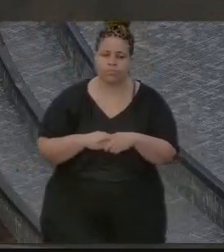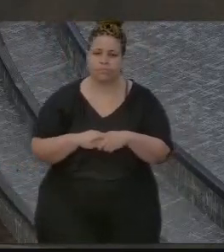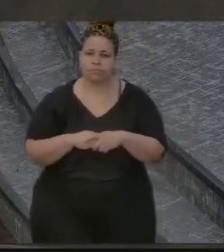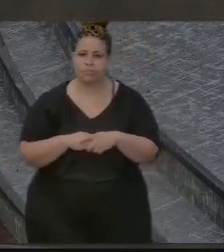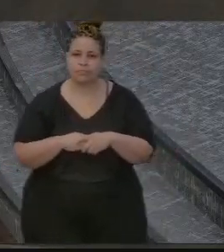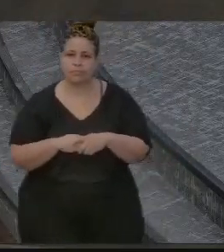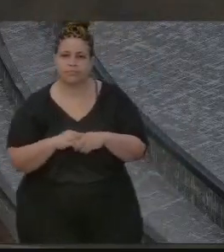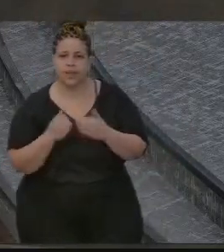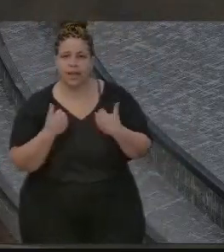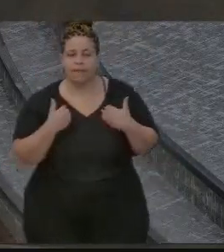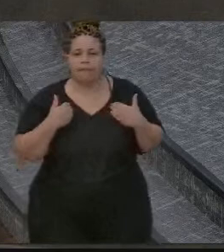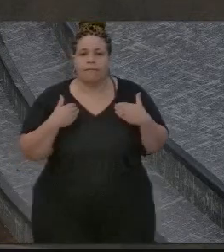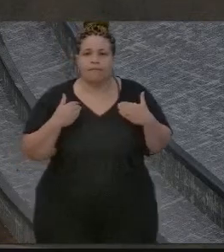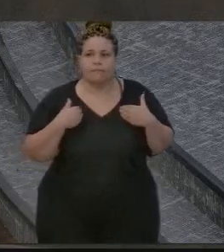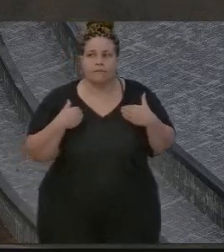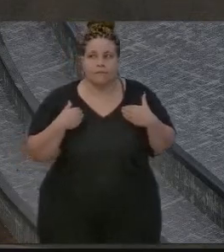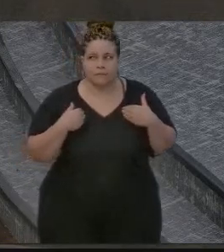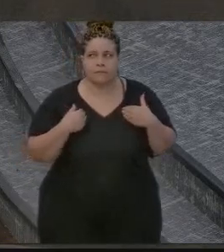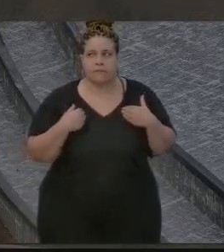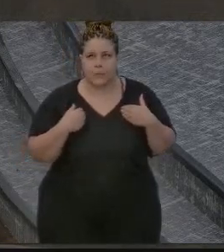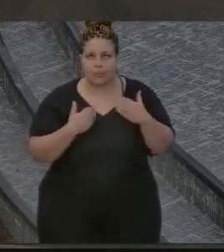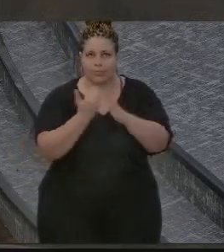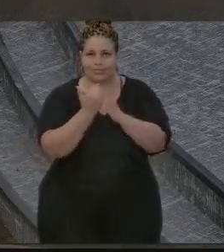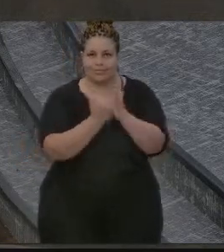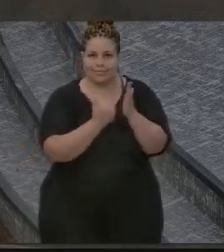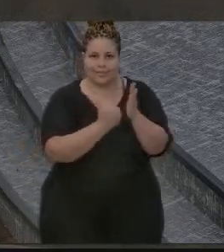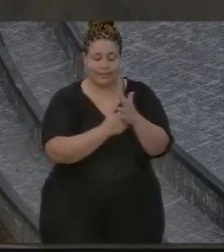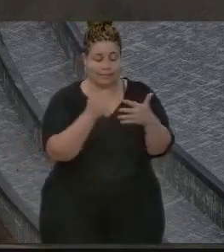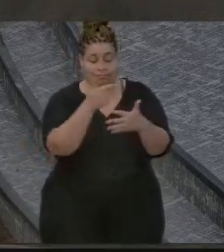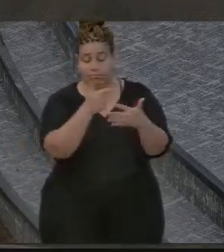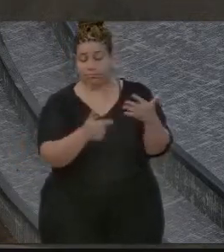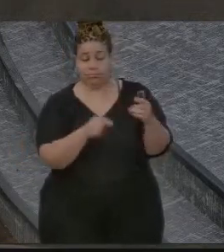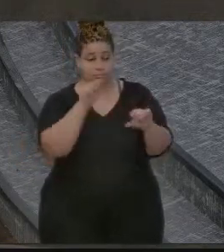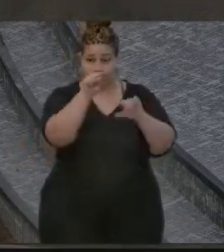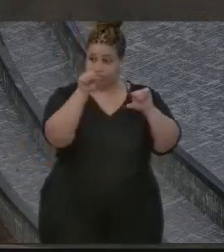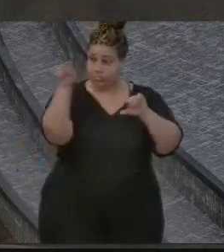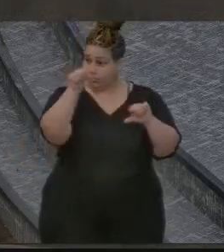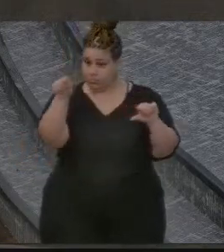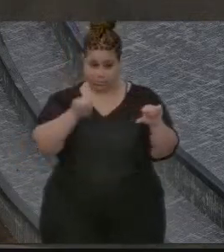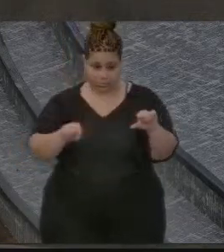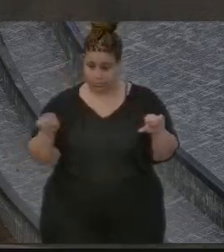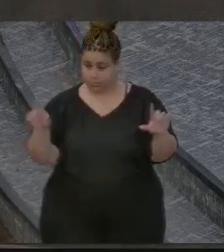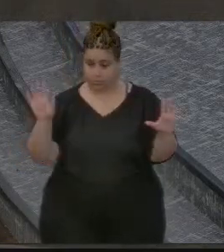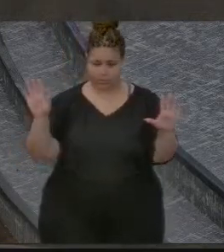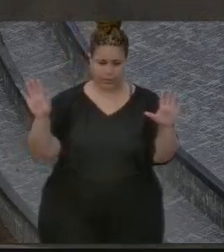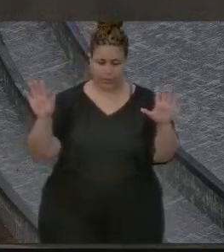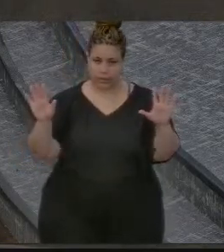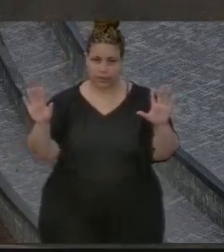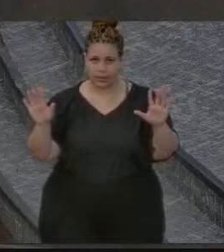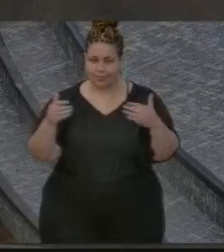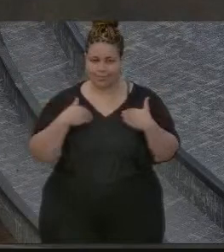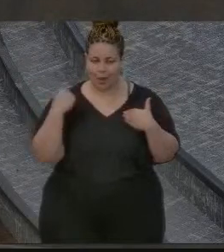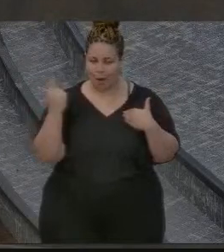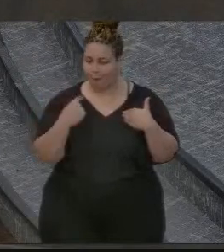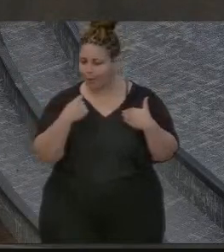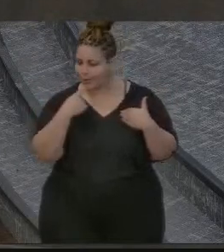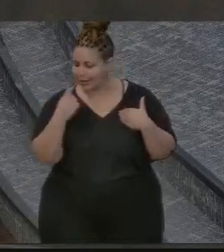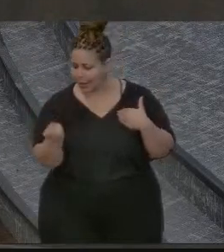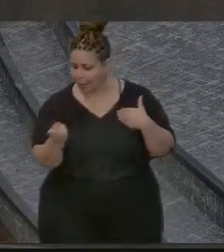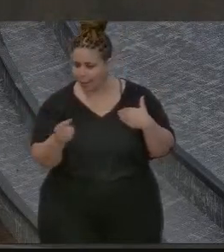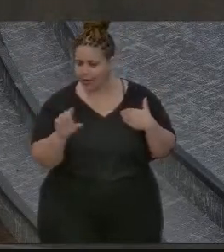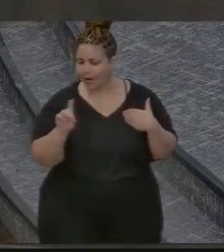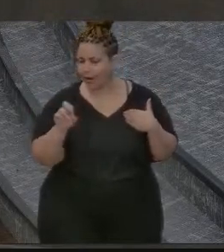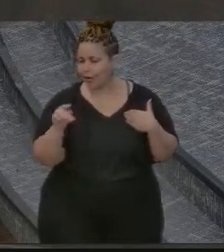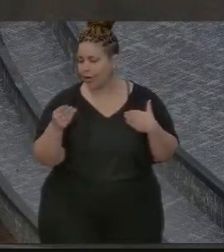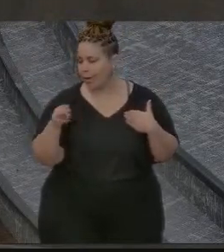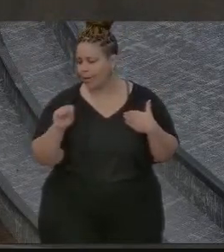I have several lists in multiple different places. I always tell Dr. Thomas this, and so I have so many of them that I'm like,